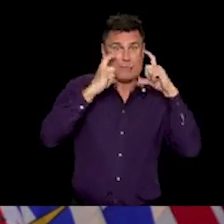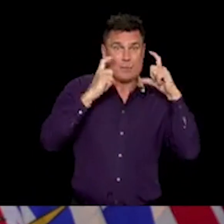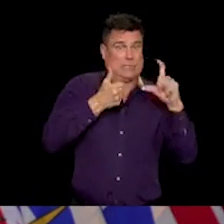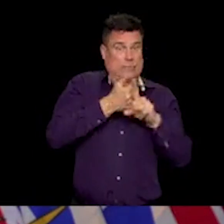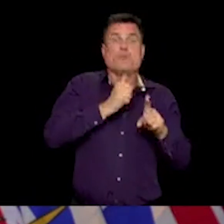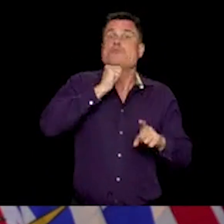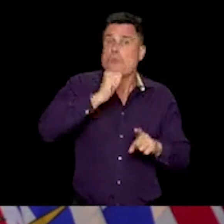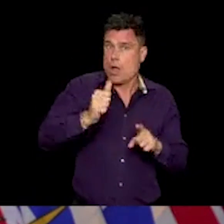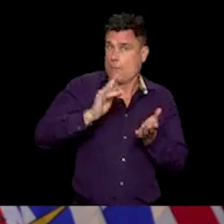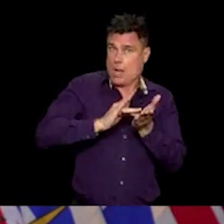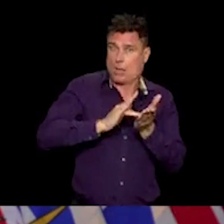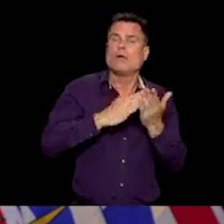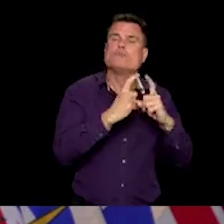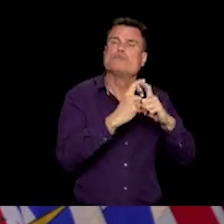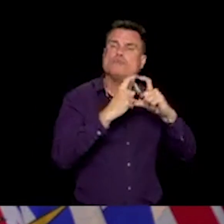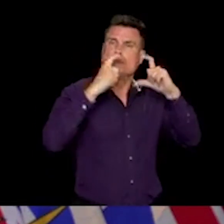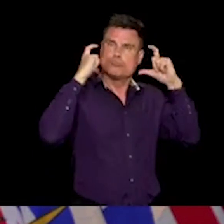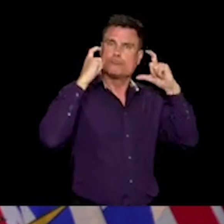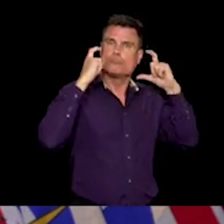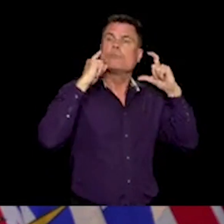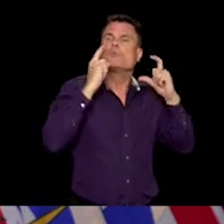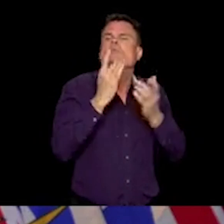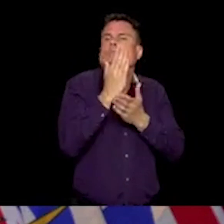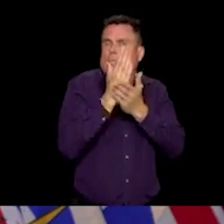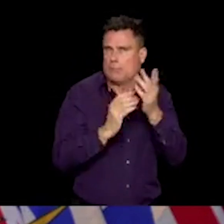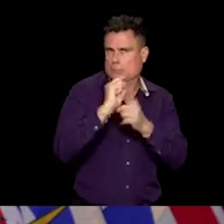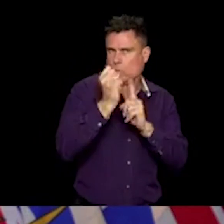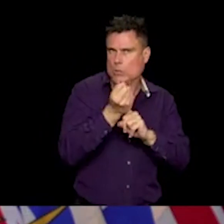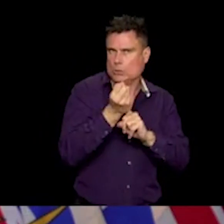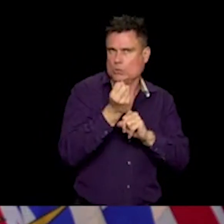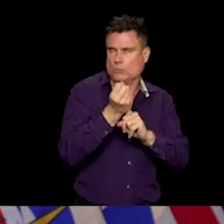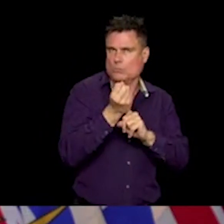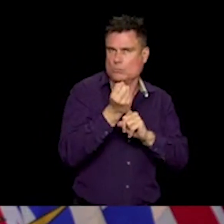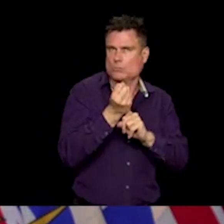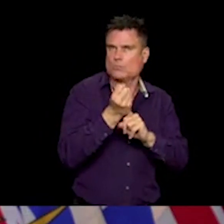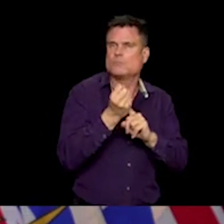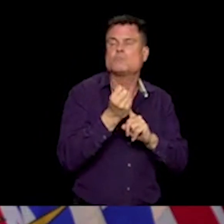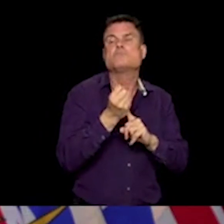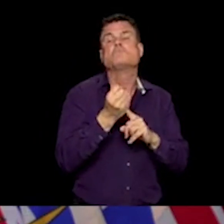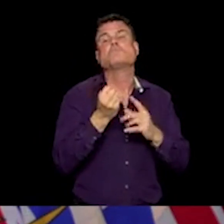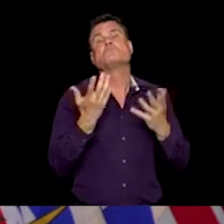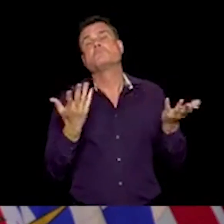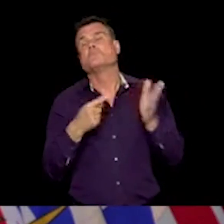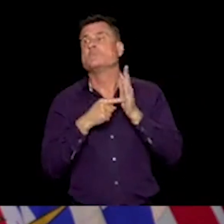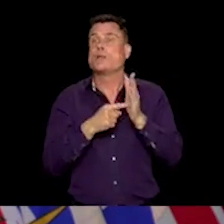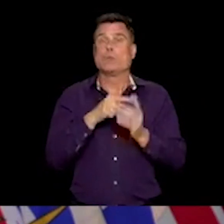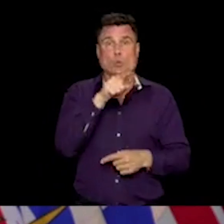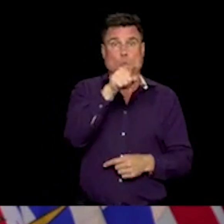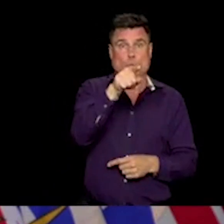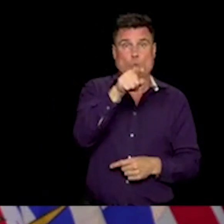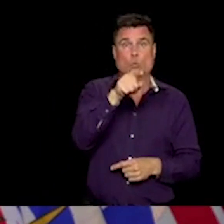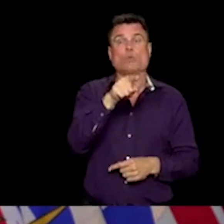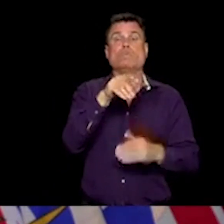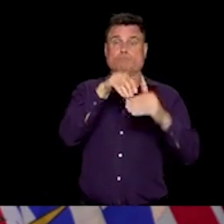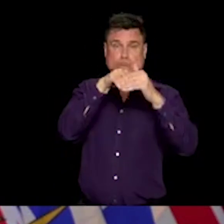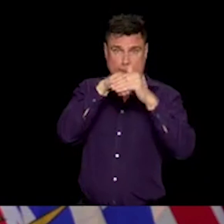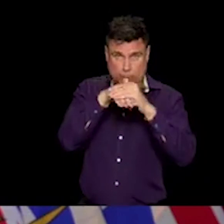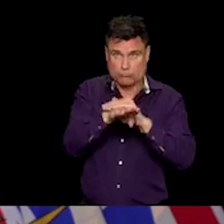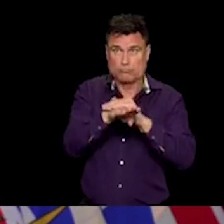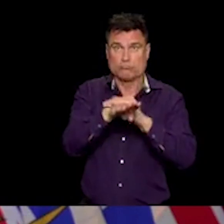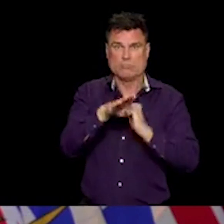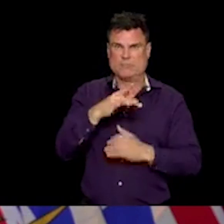Another thing that has come out in the media in the last little while is about our advice around the additional precaution